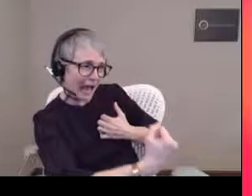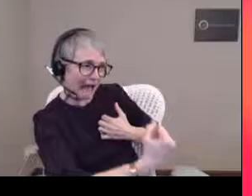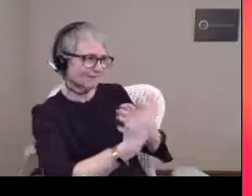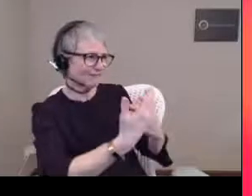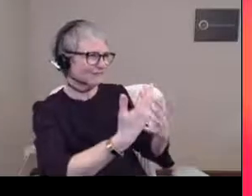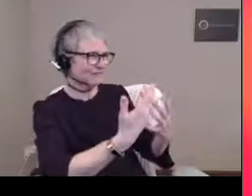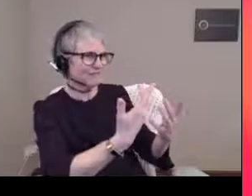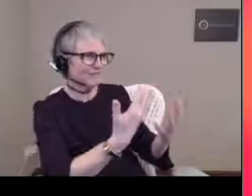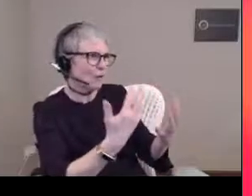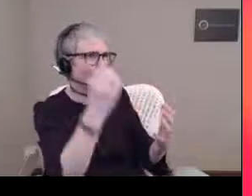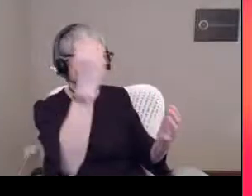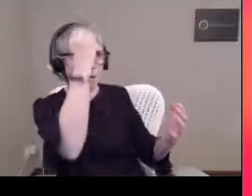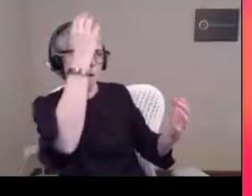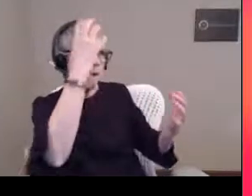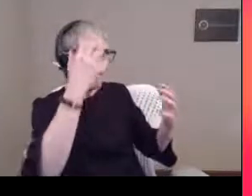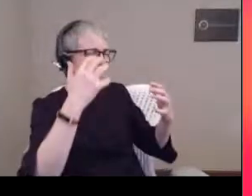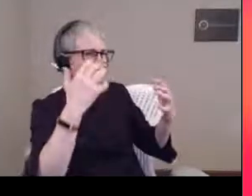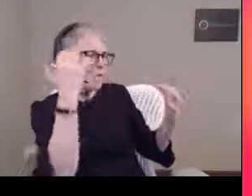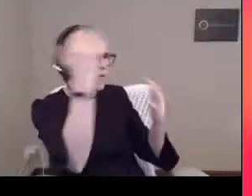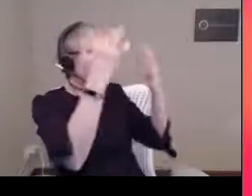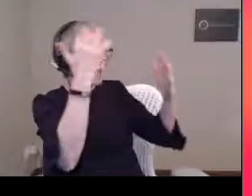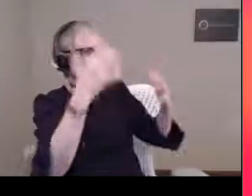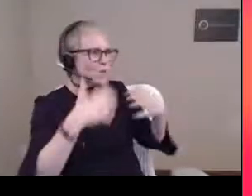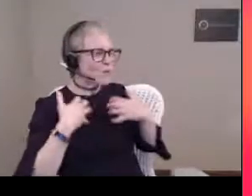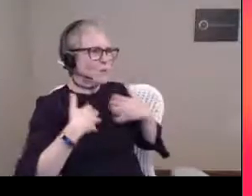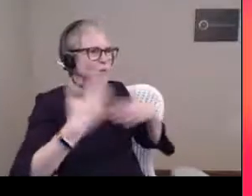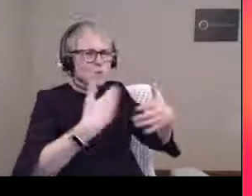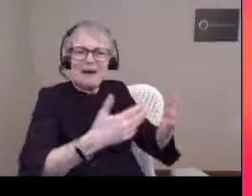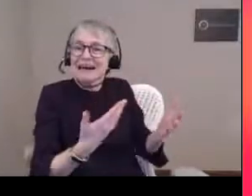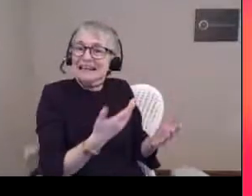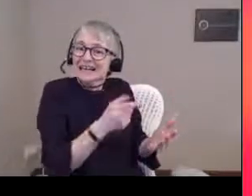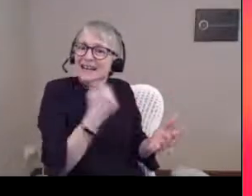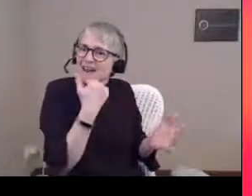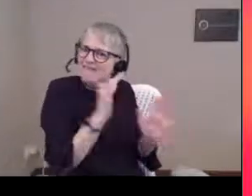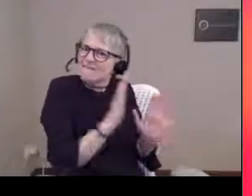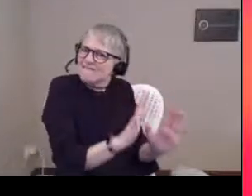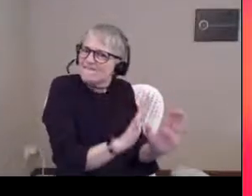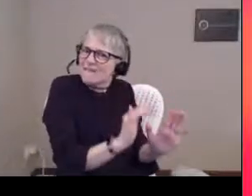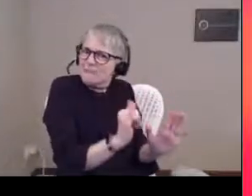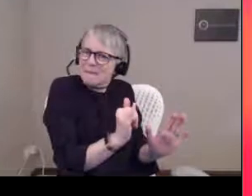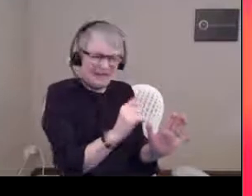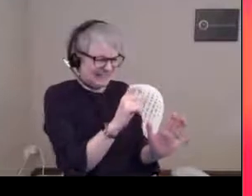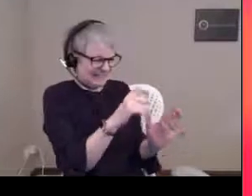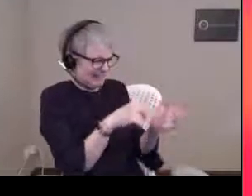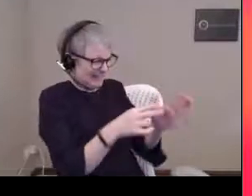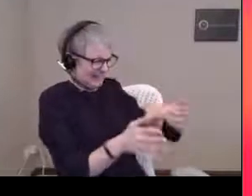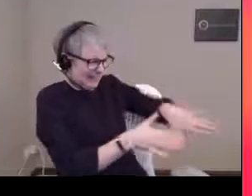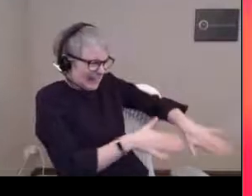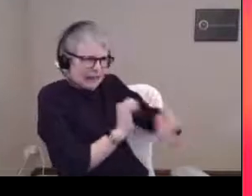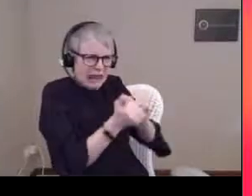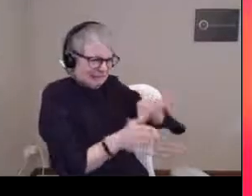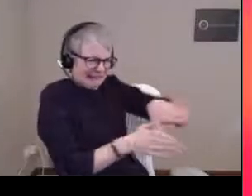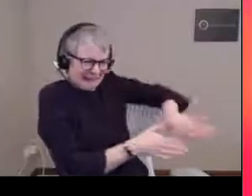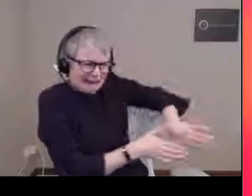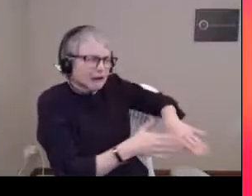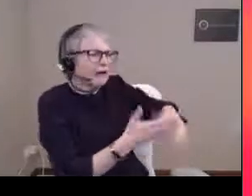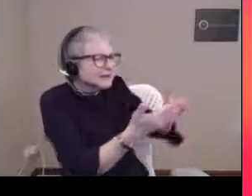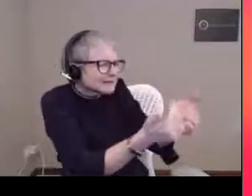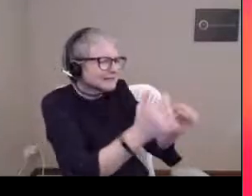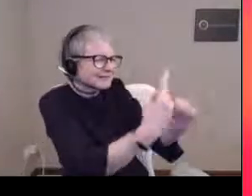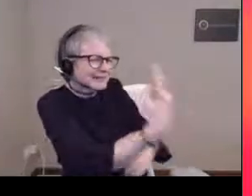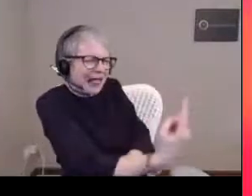just really try to highlight how passionate you are about the brand and ITV and our shows, because that does go a long way in the